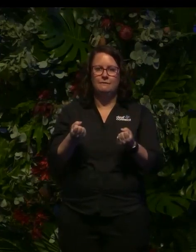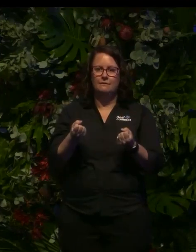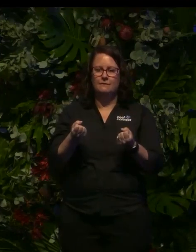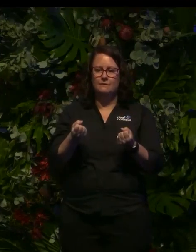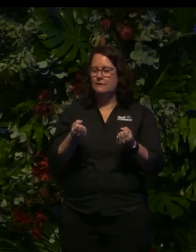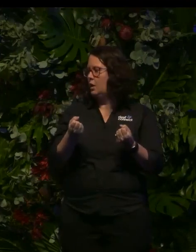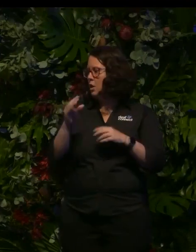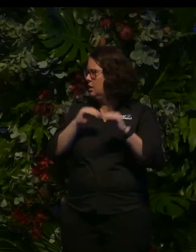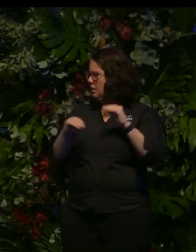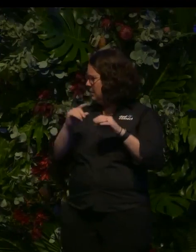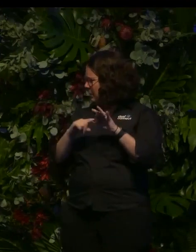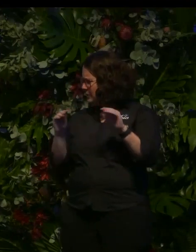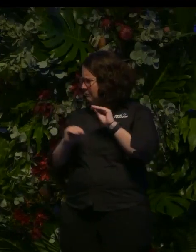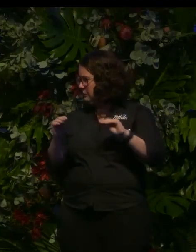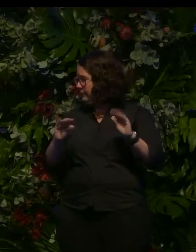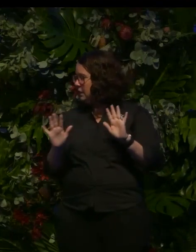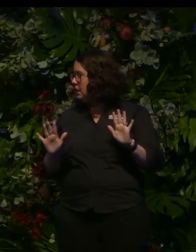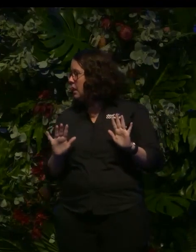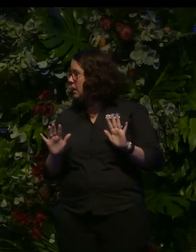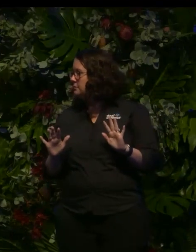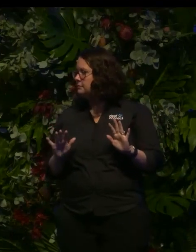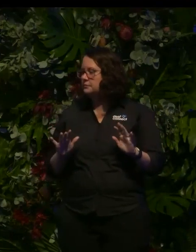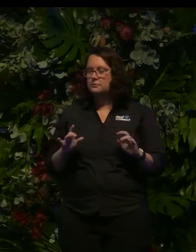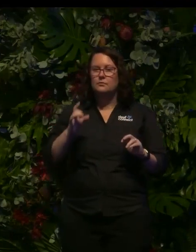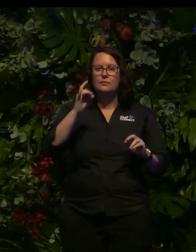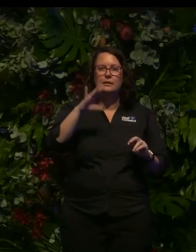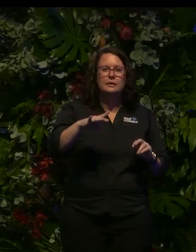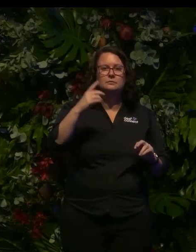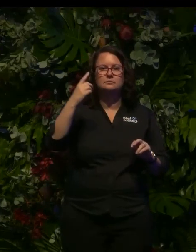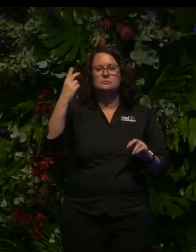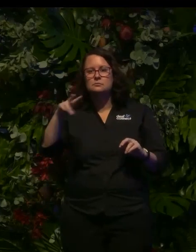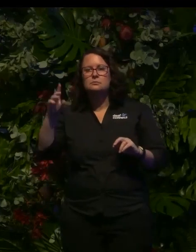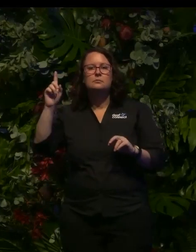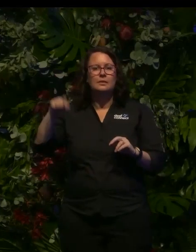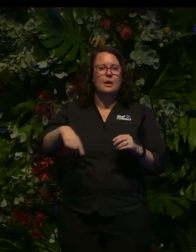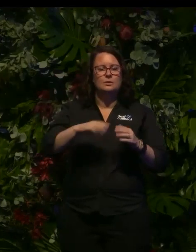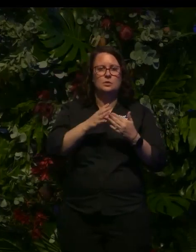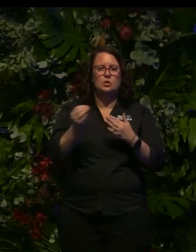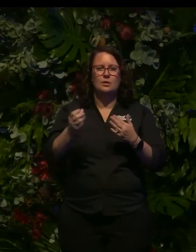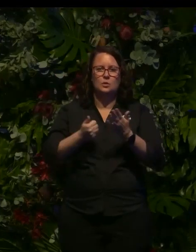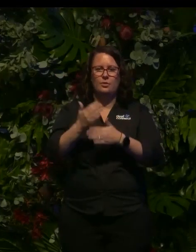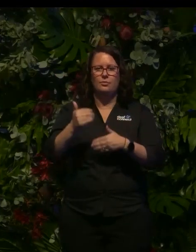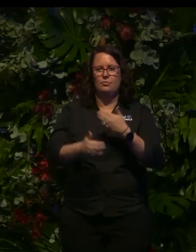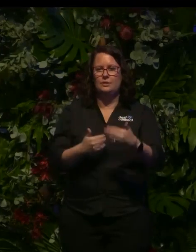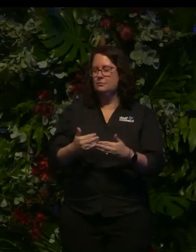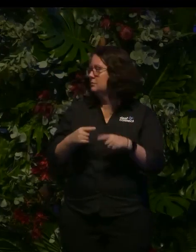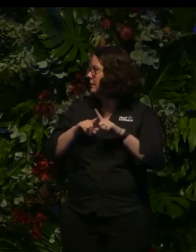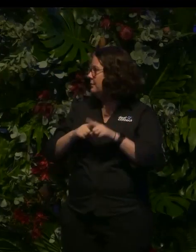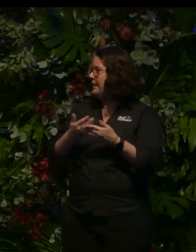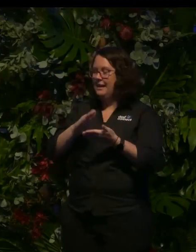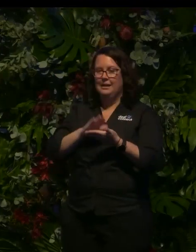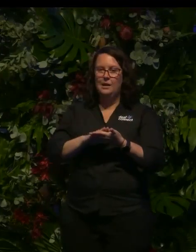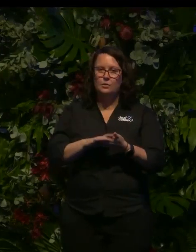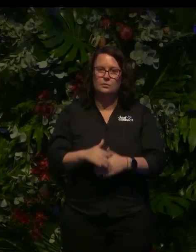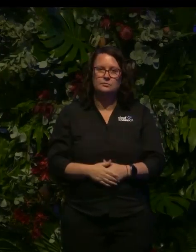they're all switching around the questions. Tens of thousands of dollars to go through these processes. I mean, I guess it depends on how you're doing it. If